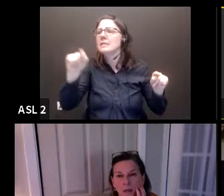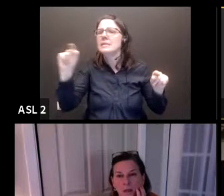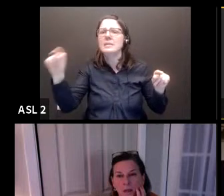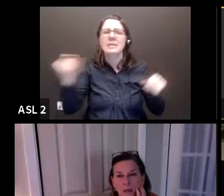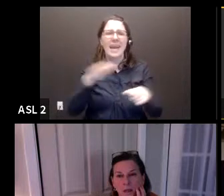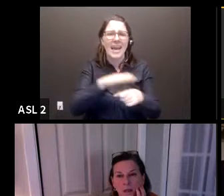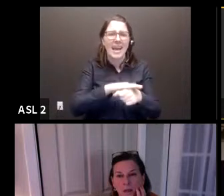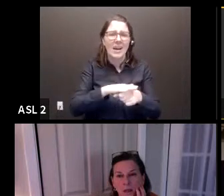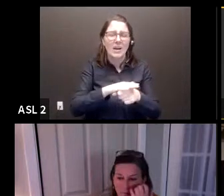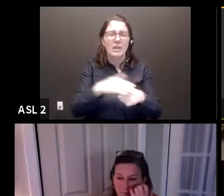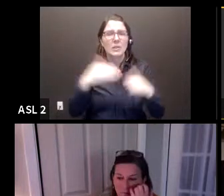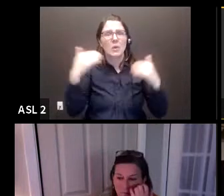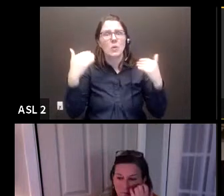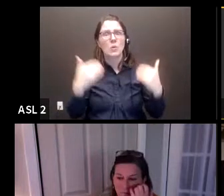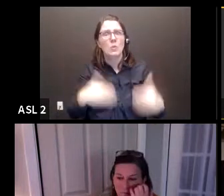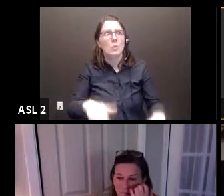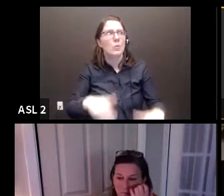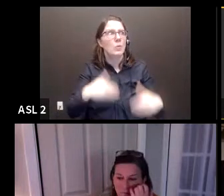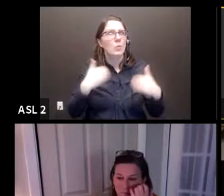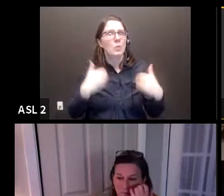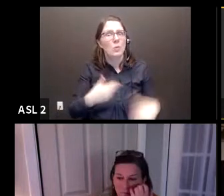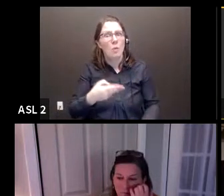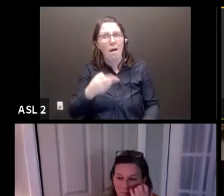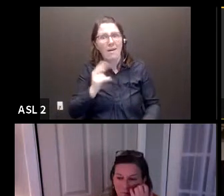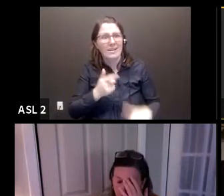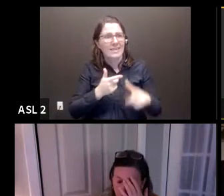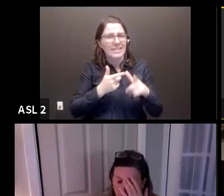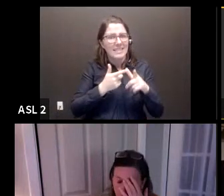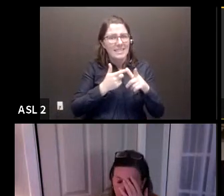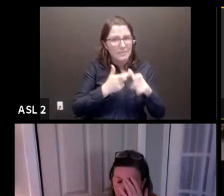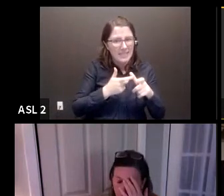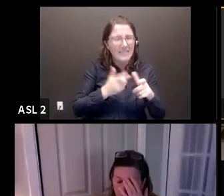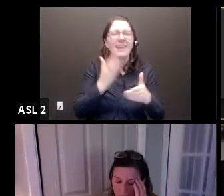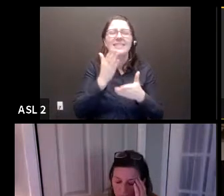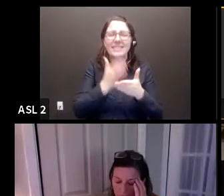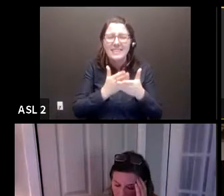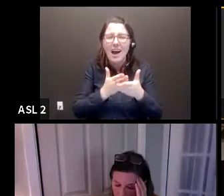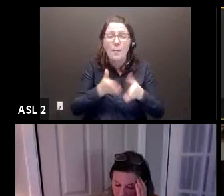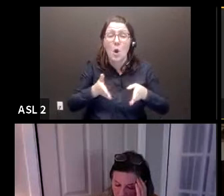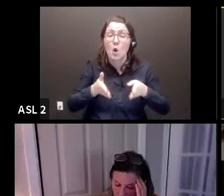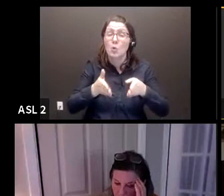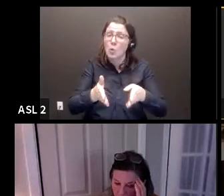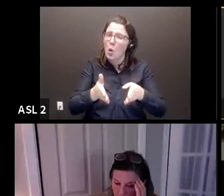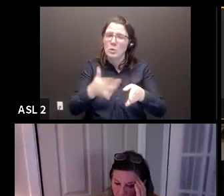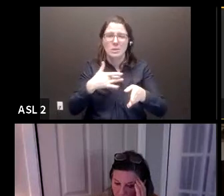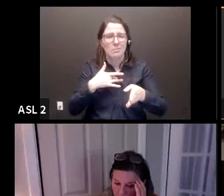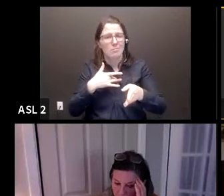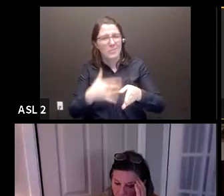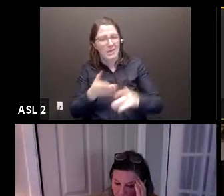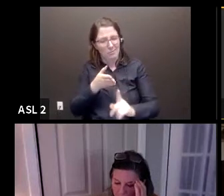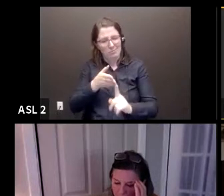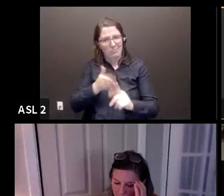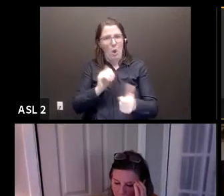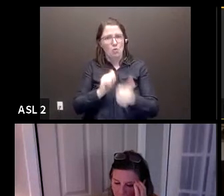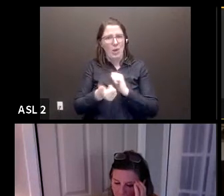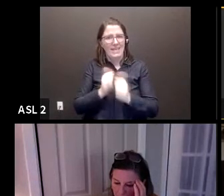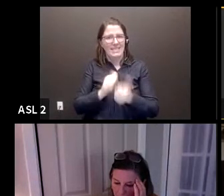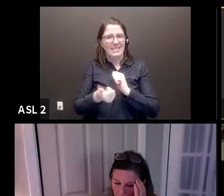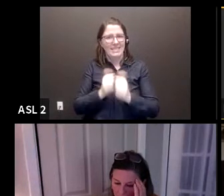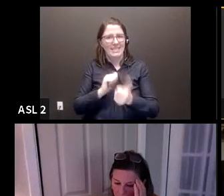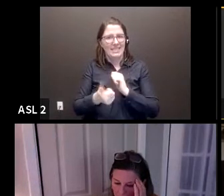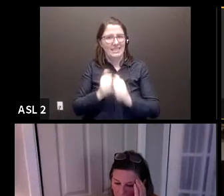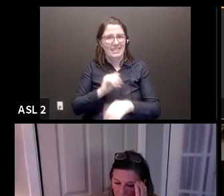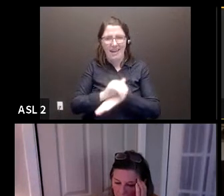speeding areas in the city we have roads that are well known raceways where cars are out there racing at night in a very dangerous